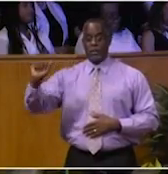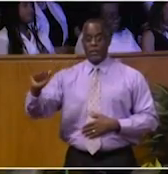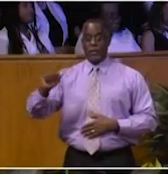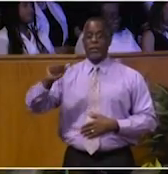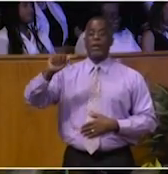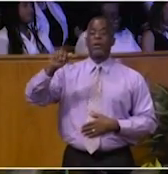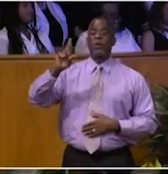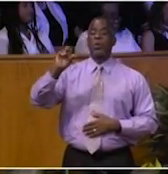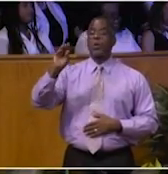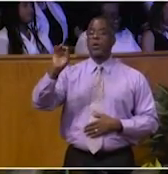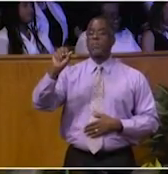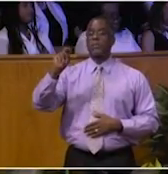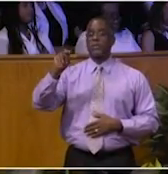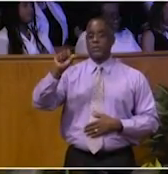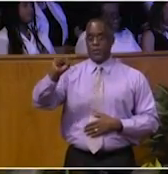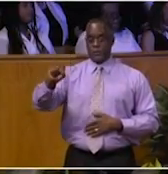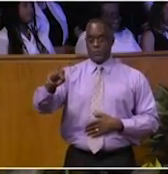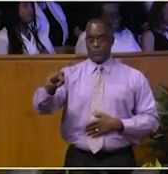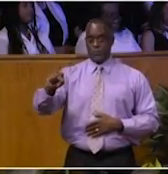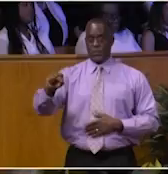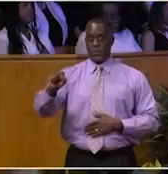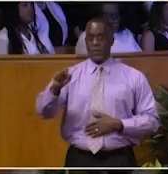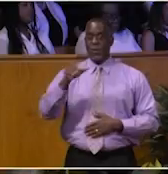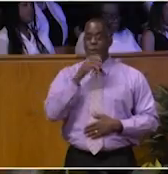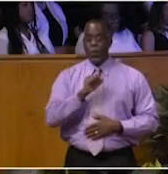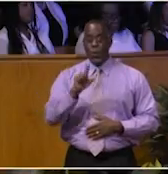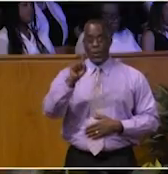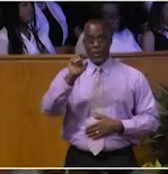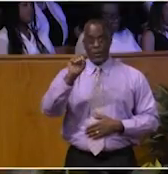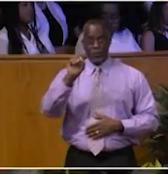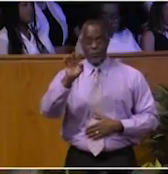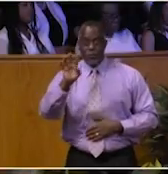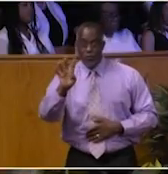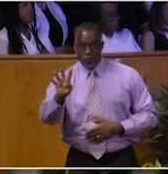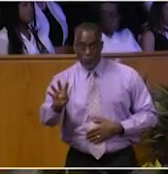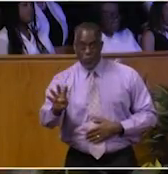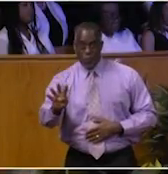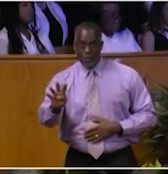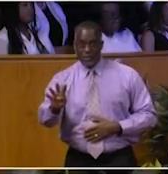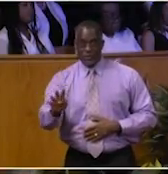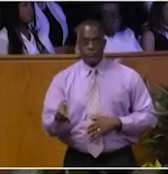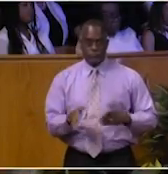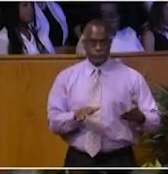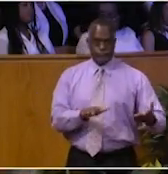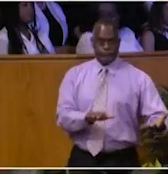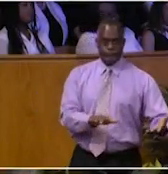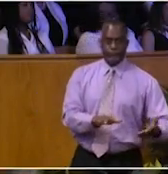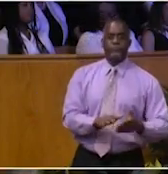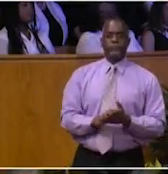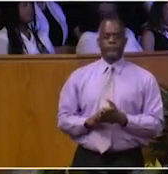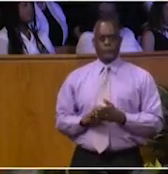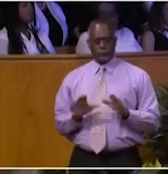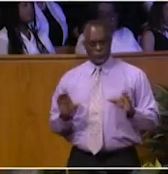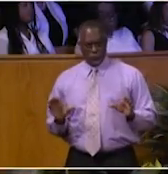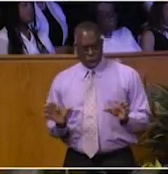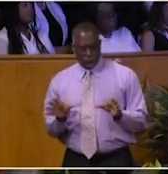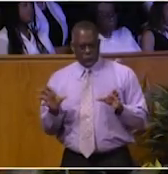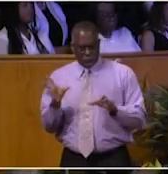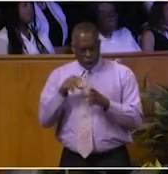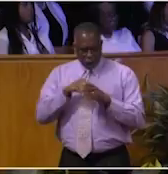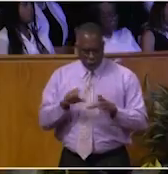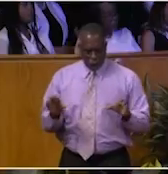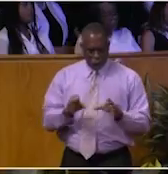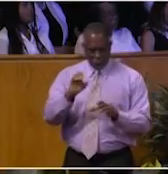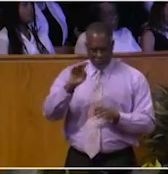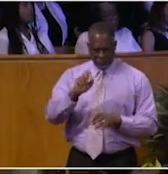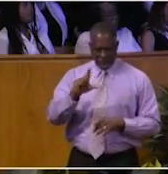Boynton Robinson, the 104-year-old civil rights activist in Ava DuVernay's